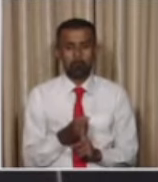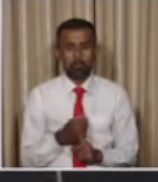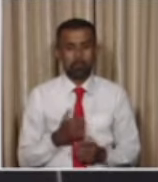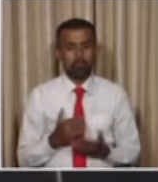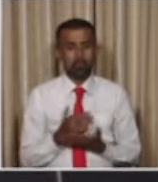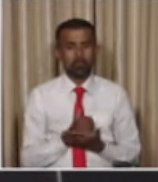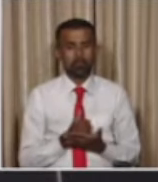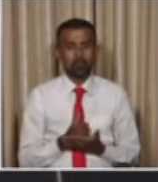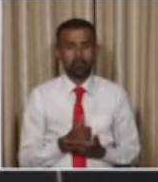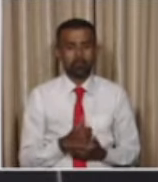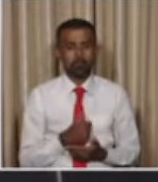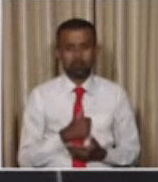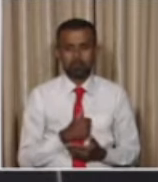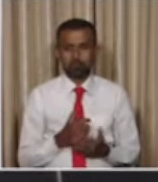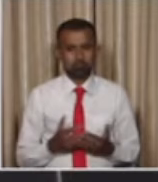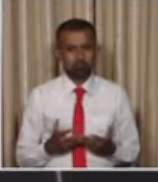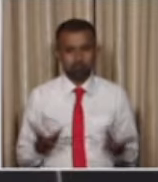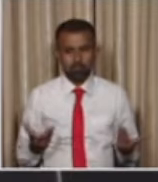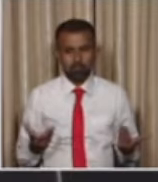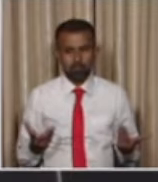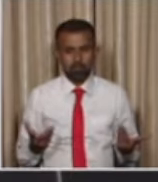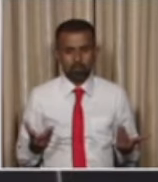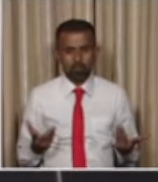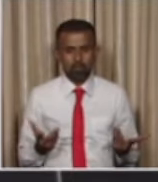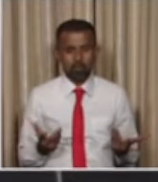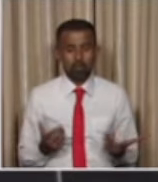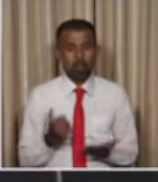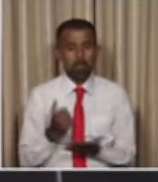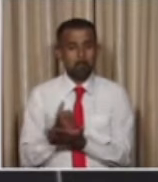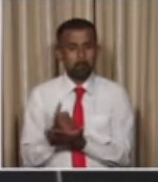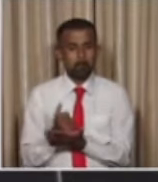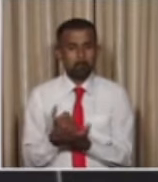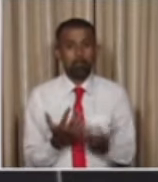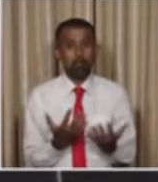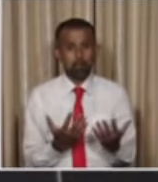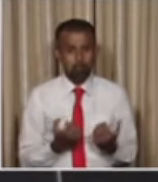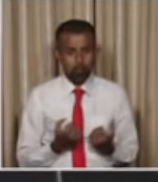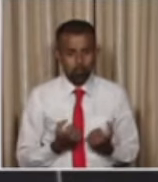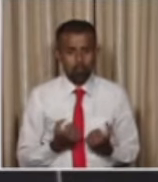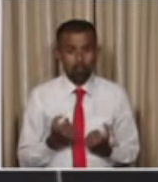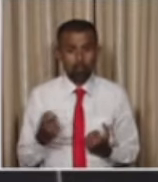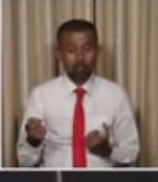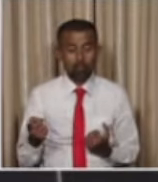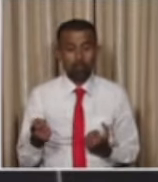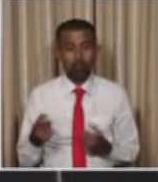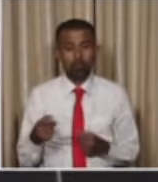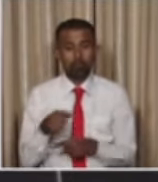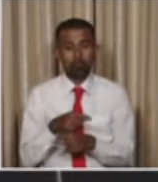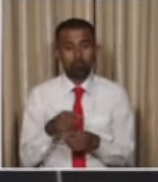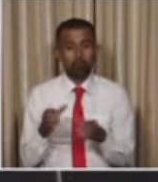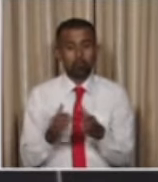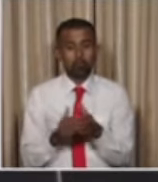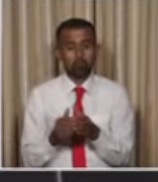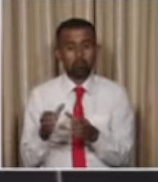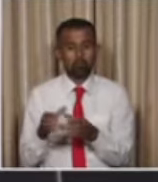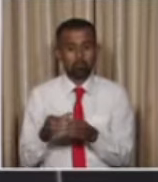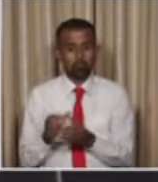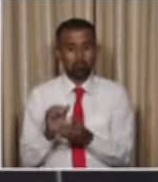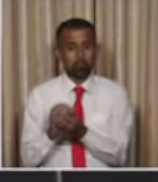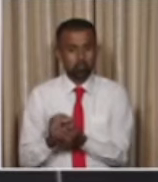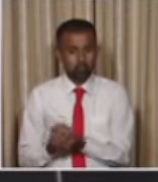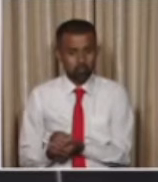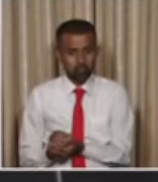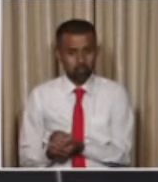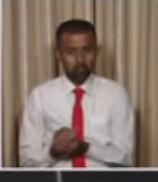I would say it is because the banks want to safeguard their shareholding, their shareholders. They had been